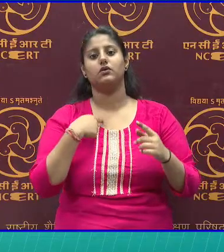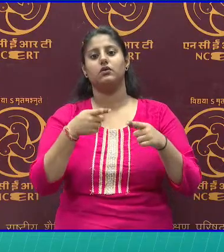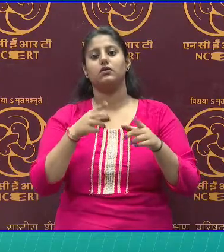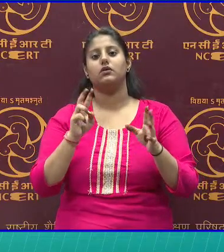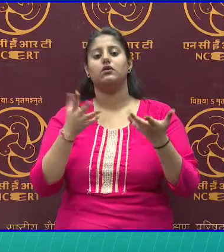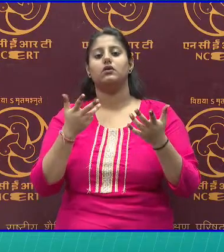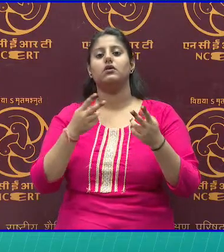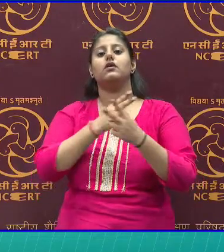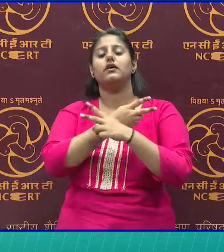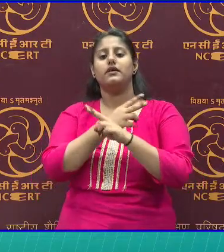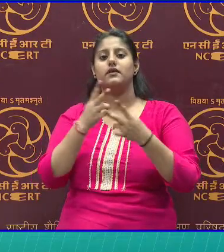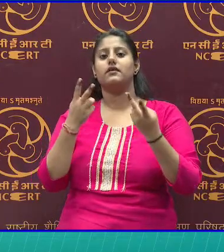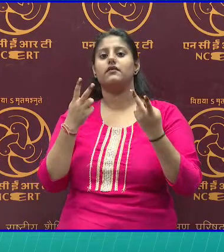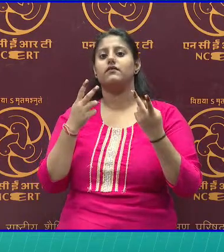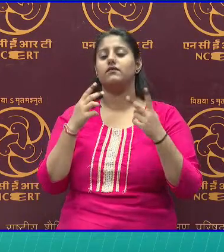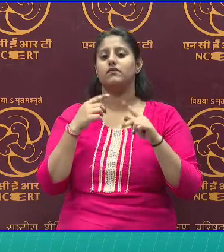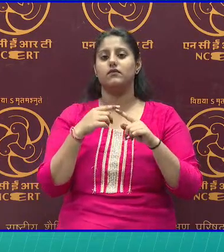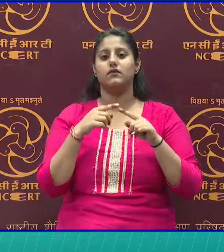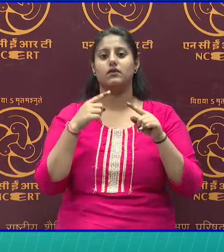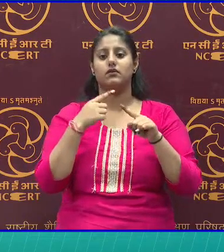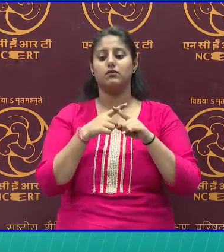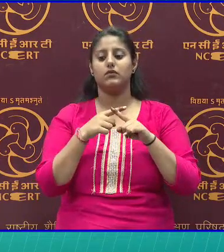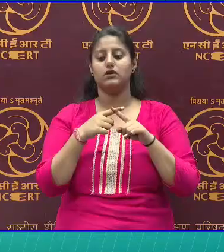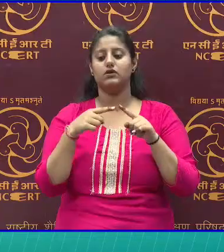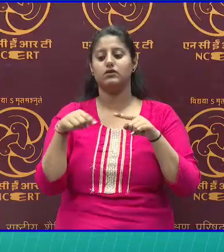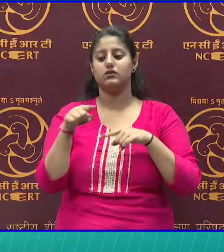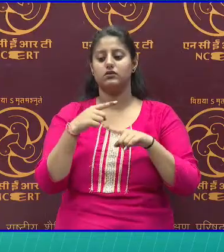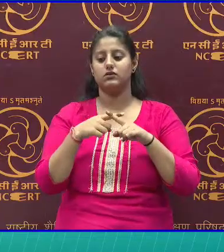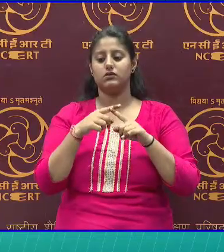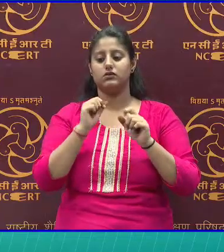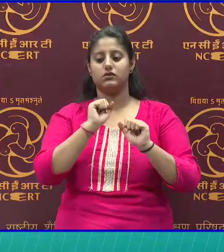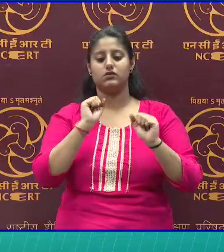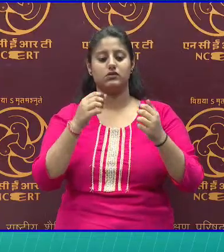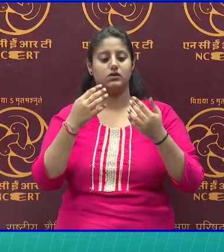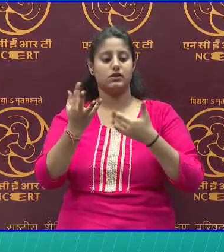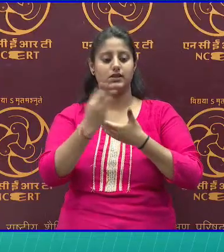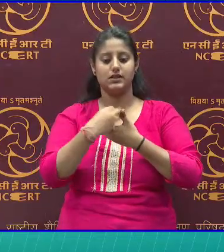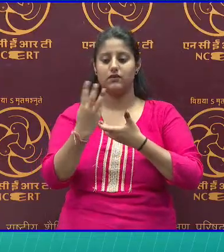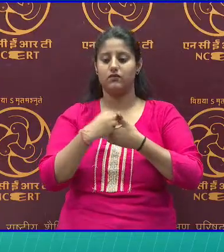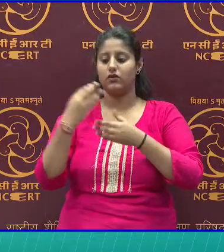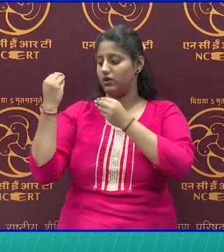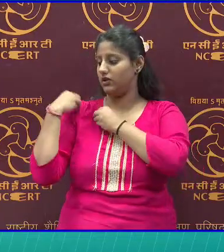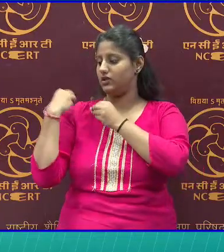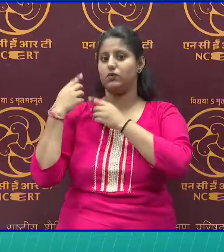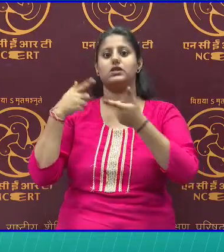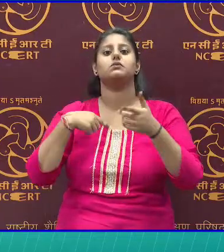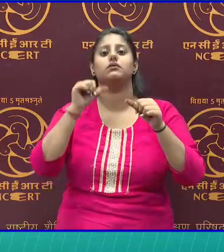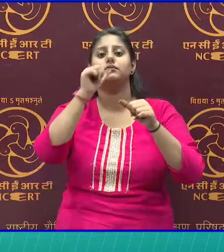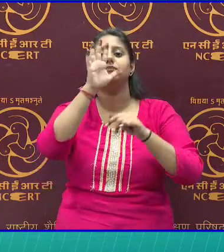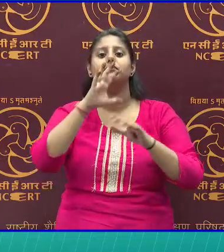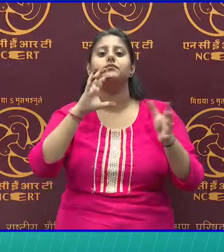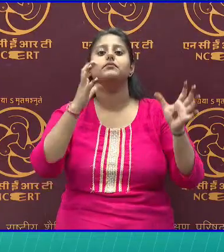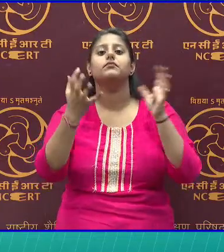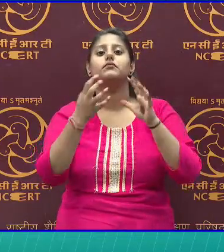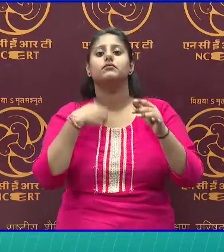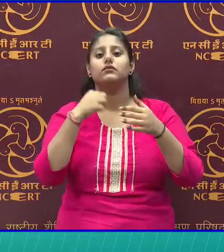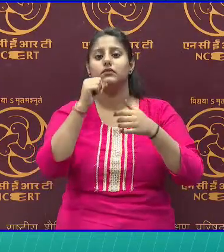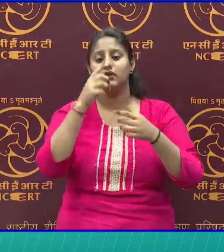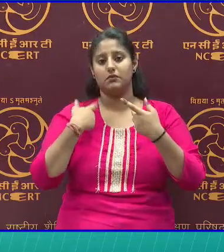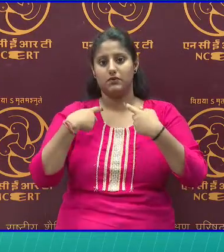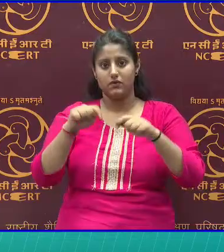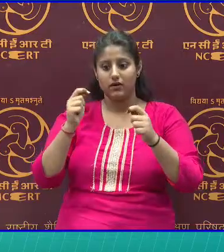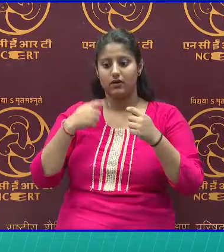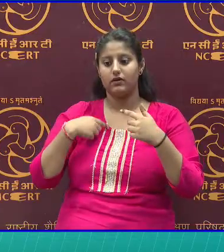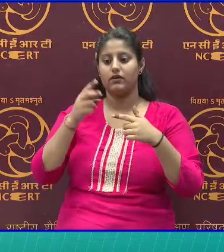and meaning making out of it. And ultimately it is that you are evolving as a responsible citizen for the country. Right. So we are trying to do that through